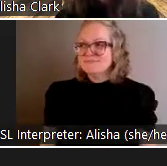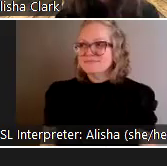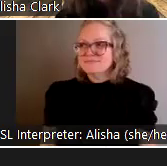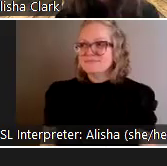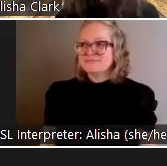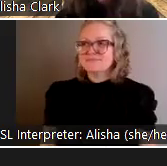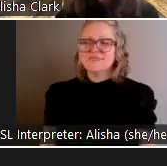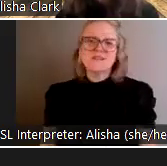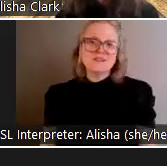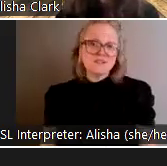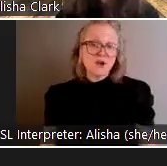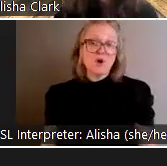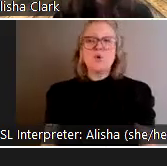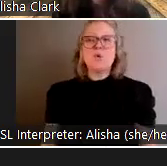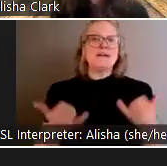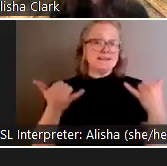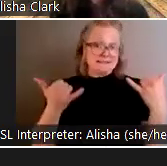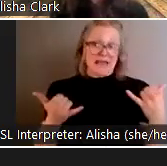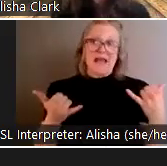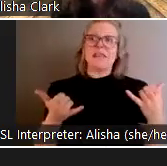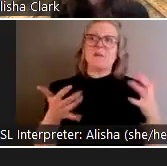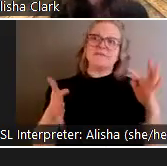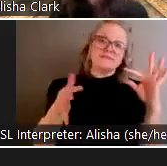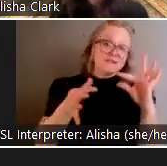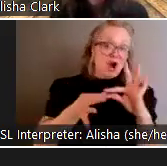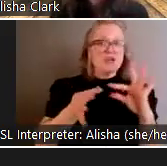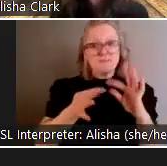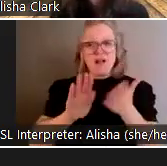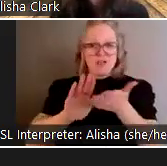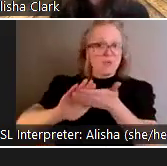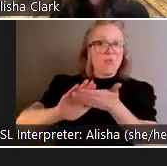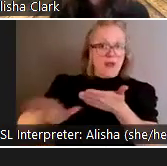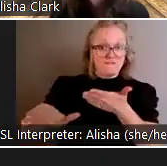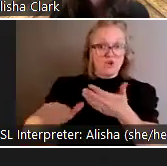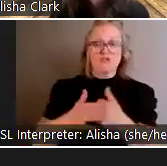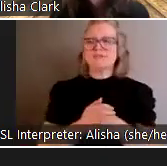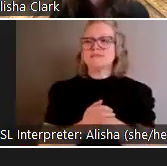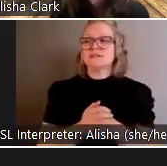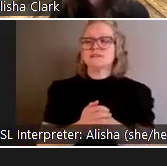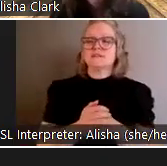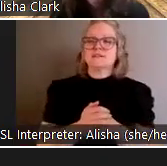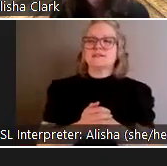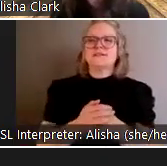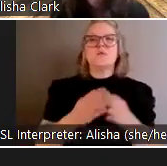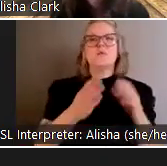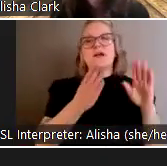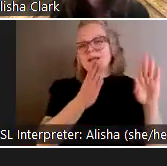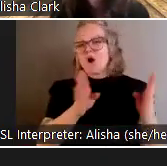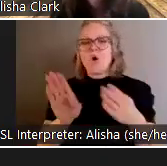So now that we kind of talked about the waivers, and we're going to kind of